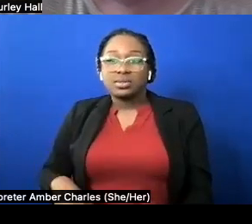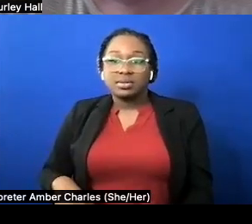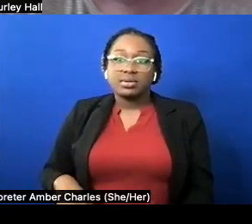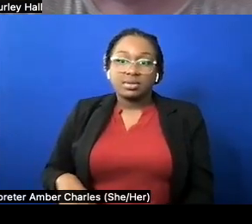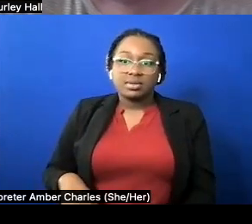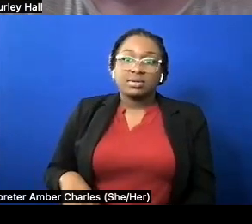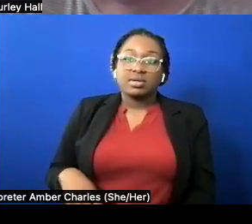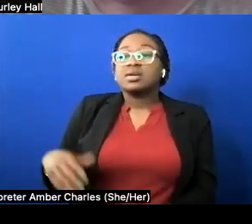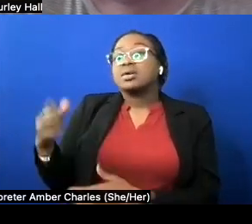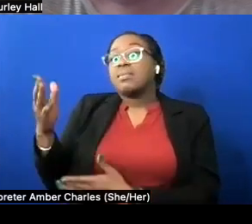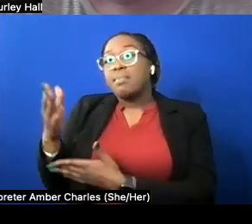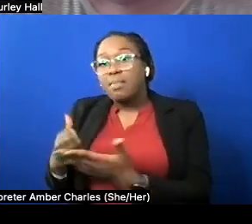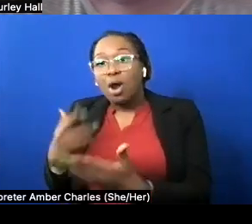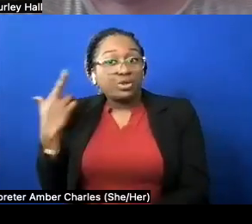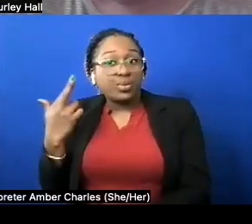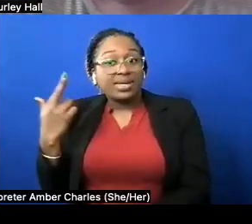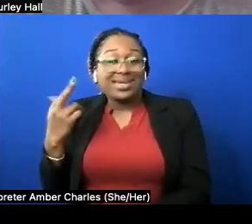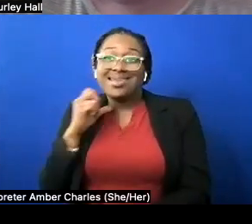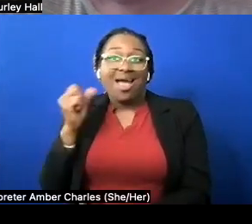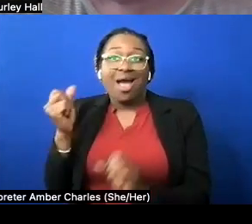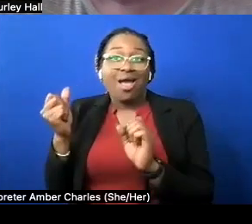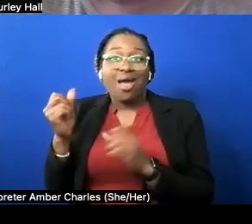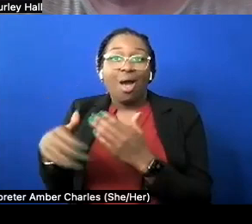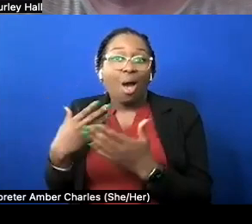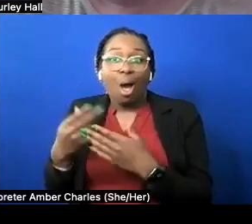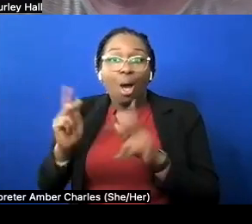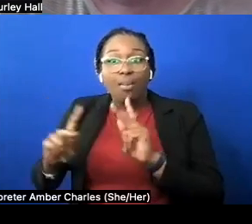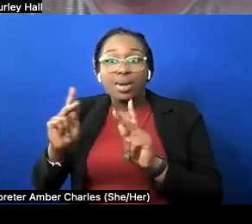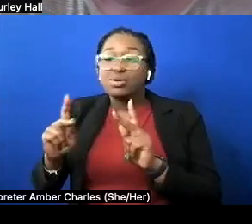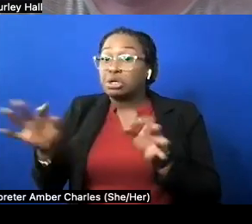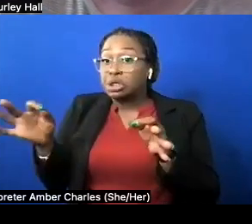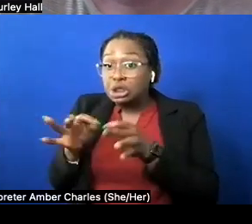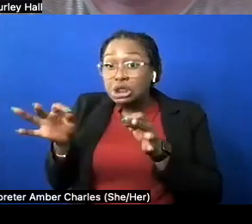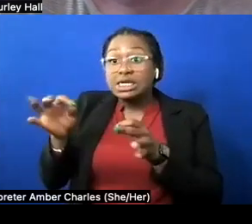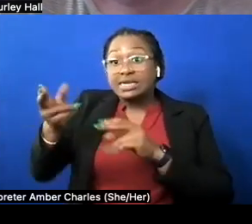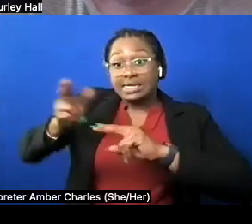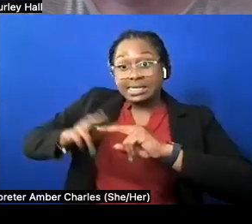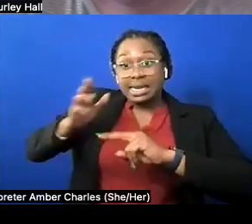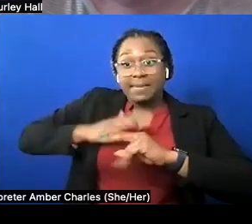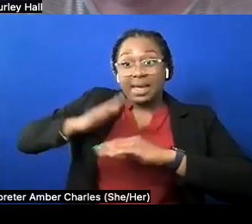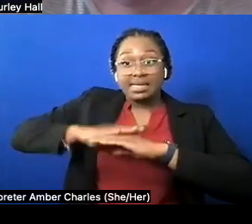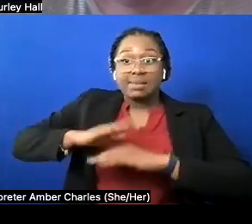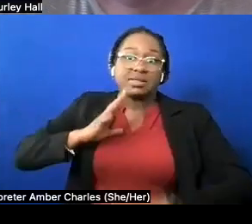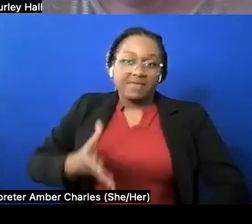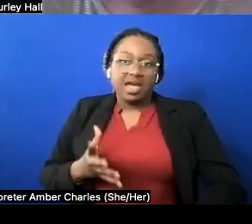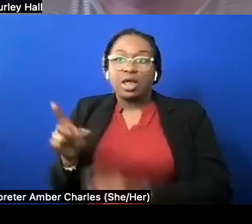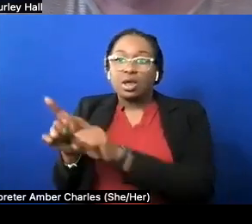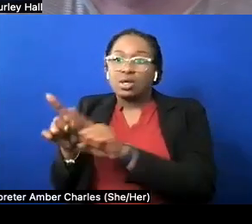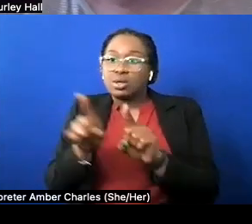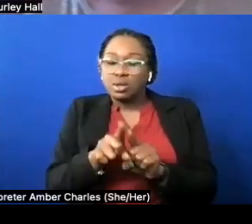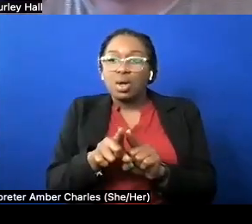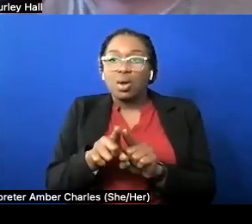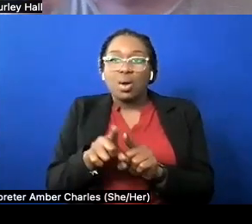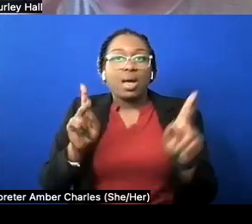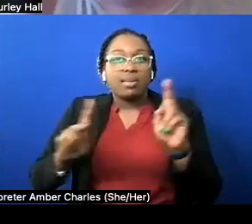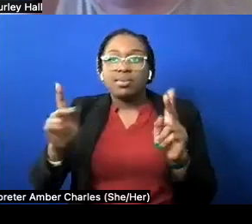attrition in terms of, you know, maybe not everyone deserves a seat at my table. That's fine. But it's also because people don't want to